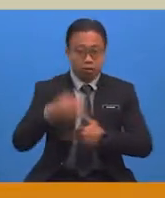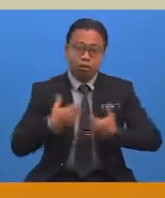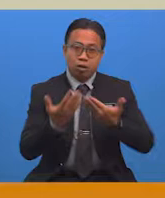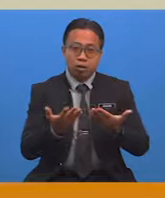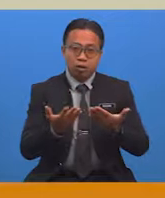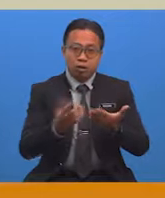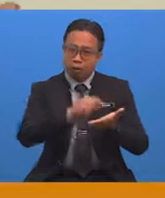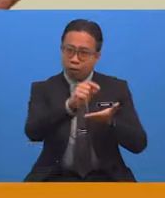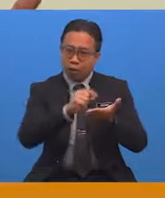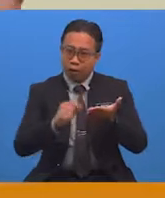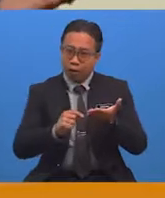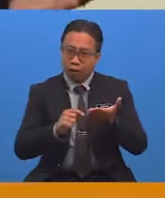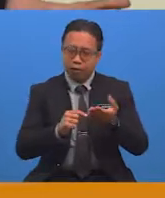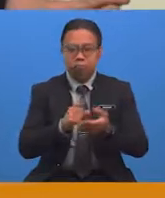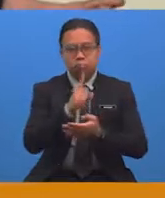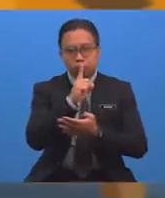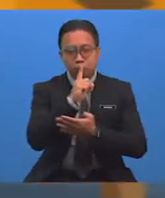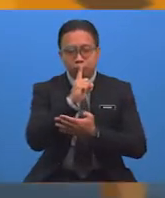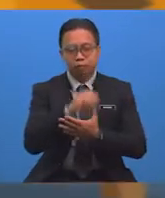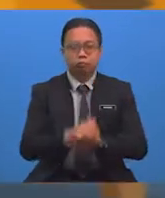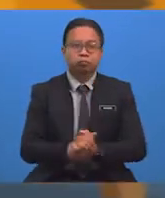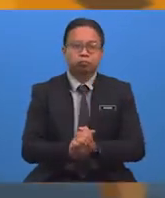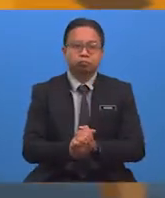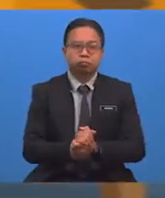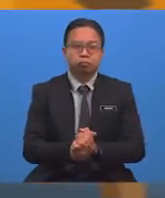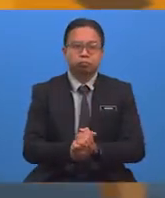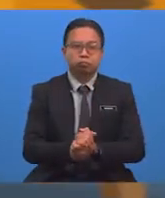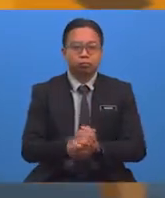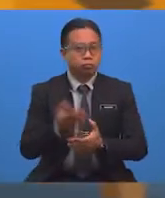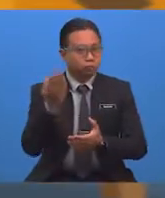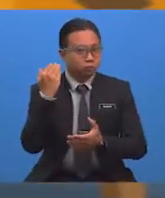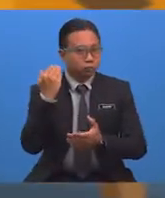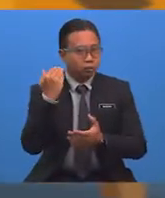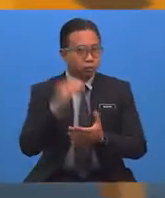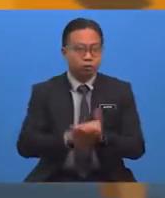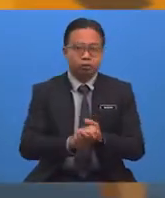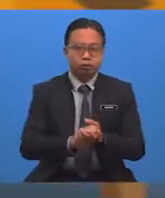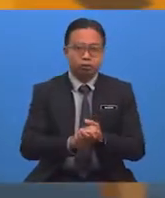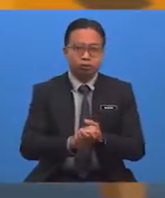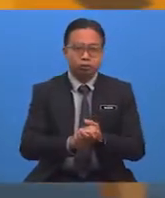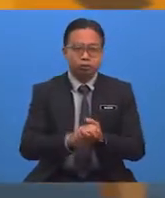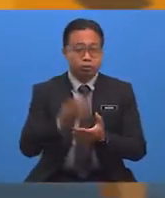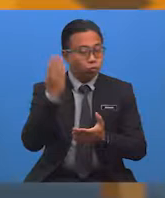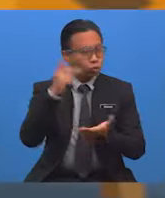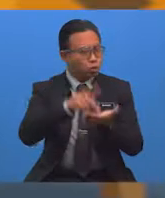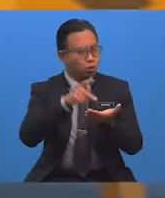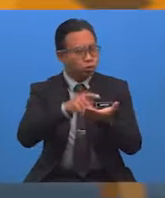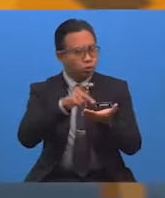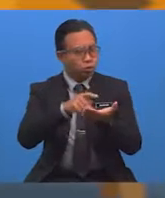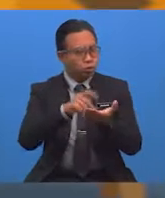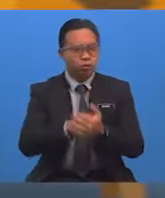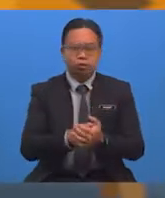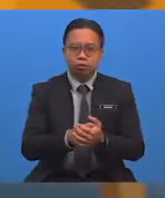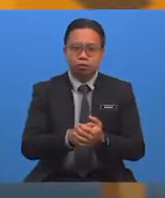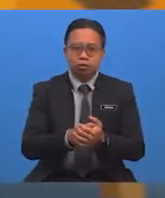actually write quite often. According to recent statistics, in